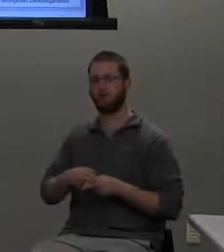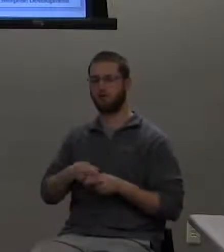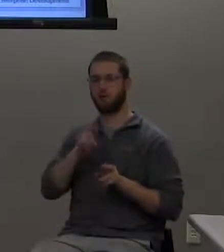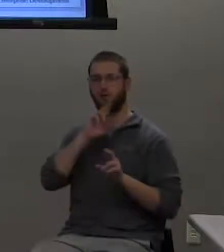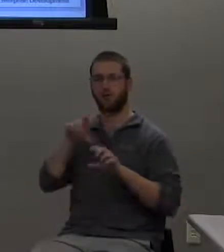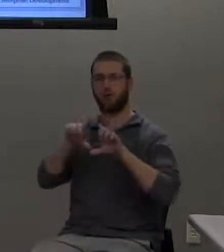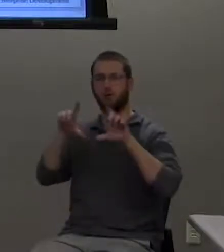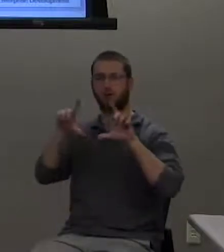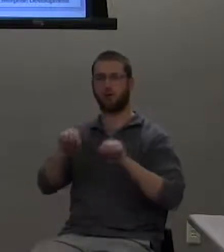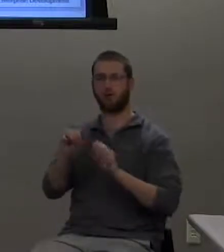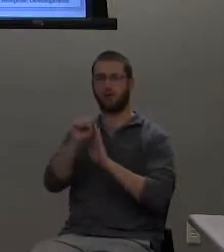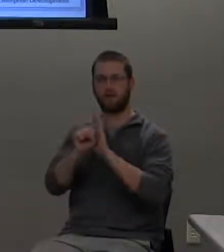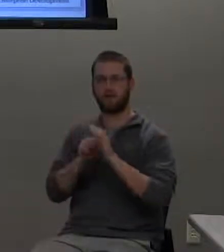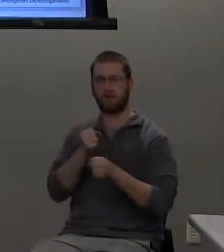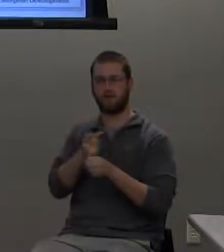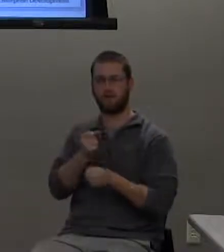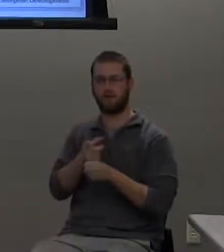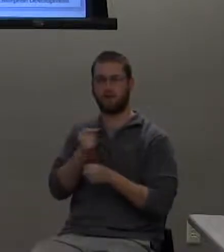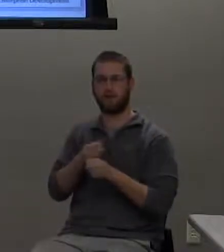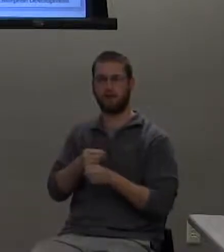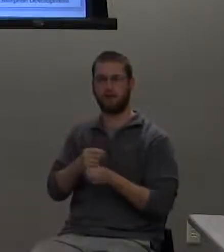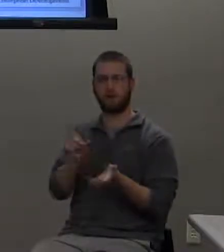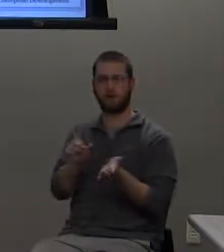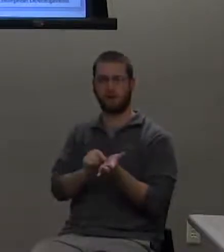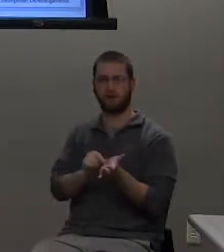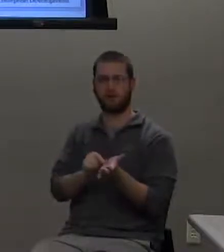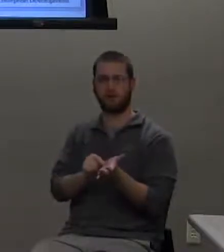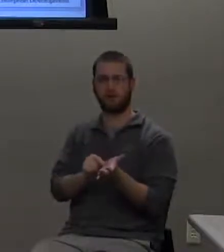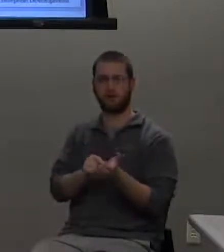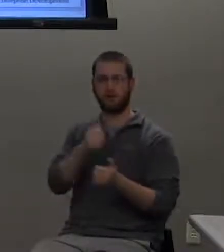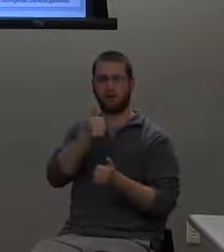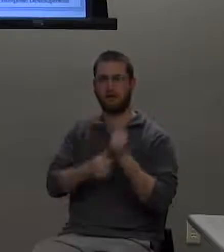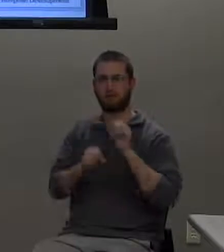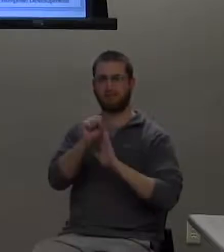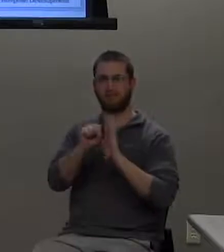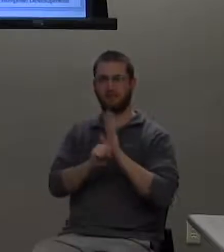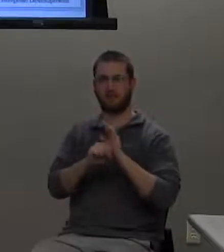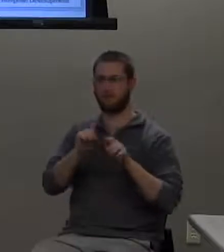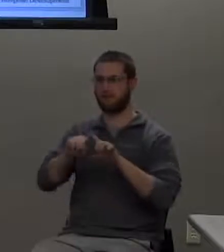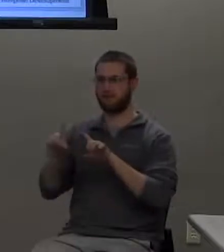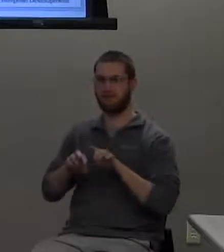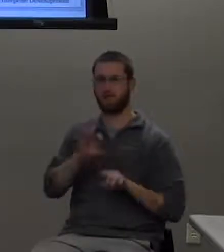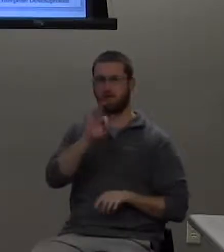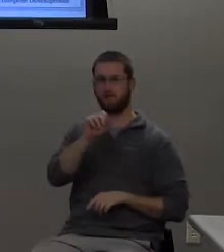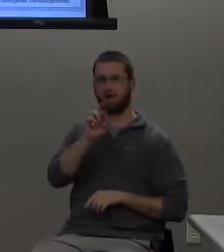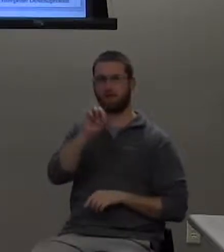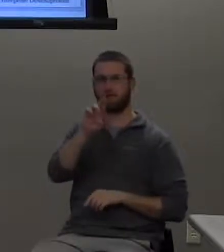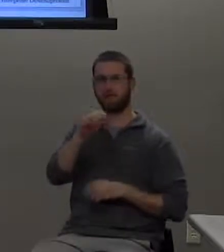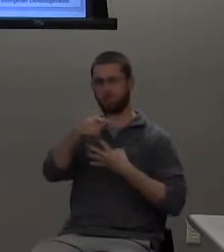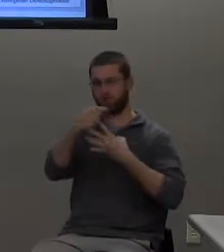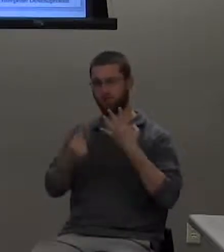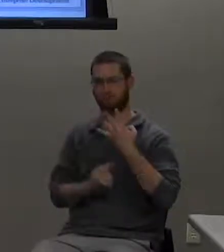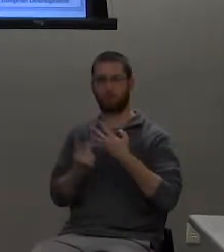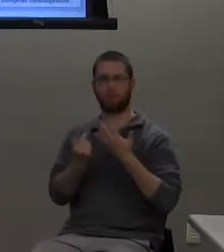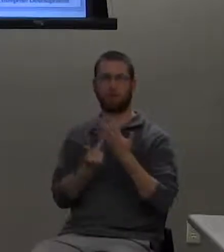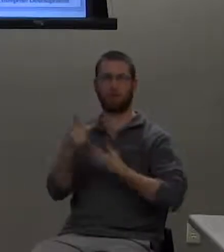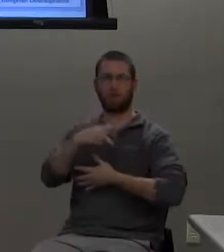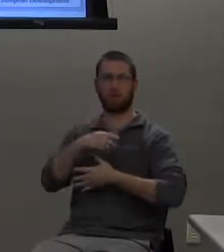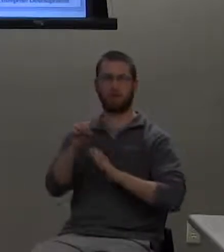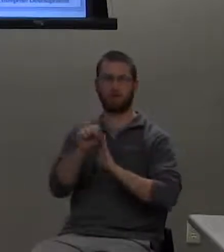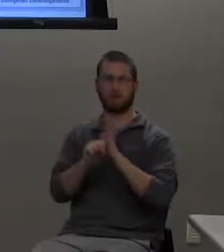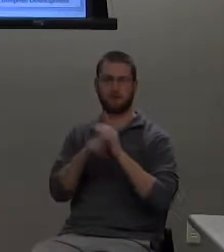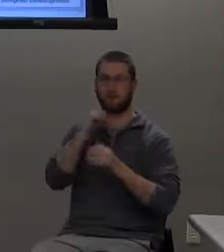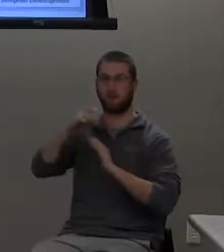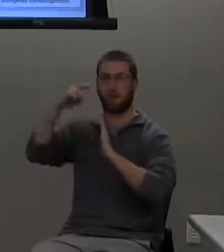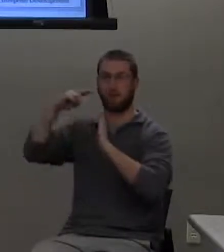for the States. It comes out every year, and it ranks each state by a myriad of factors. I'm not going to read what's up here. You can do that at